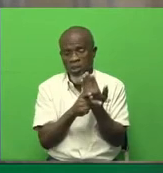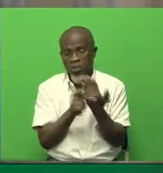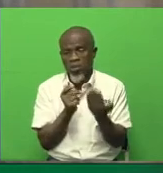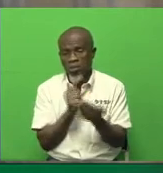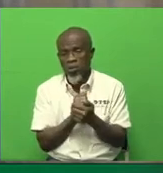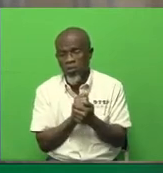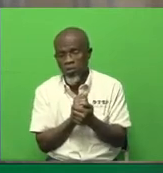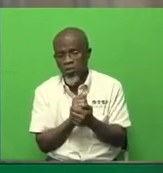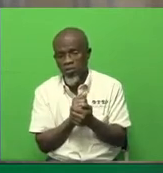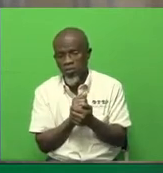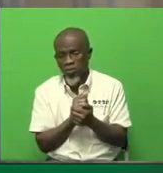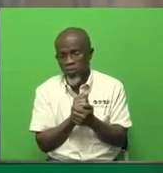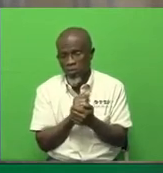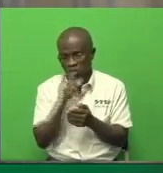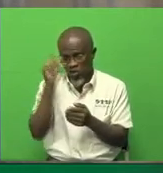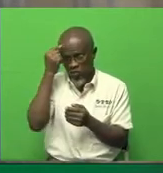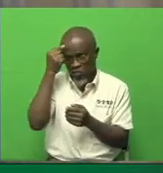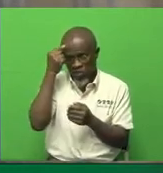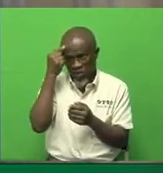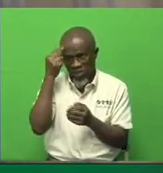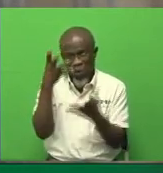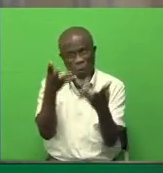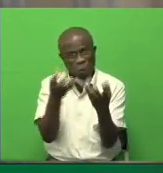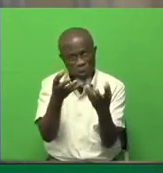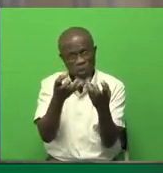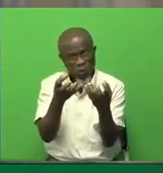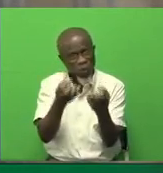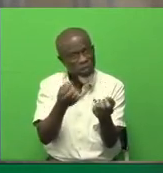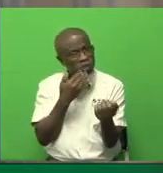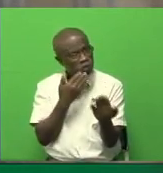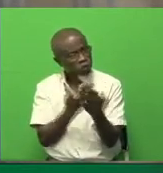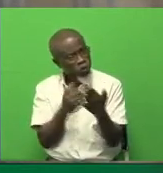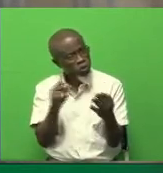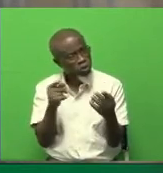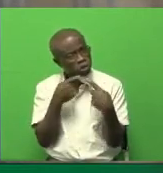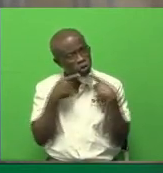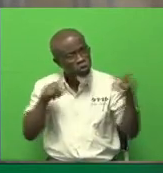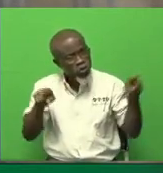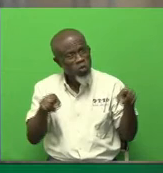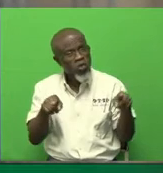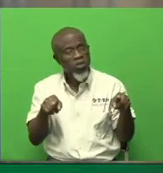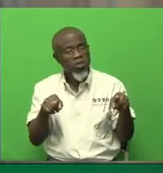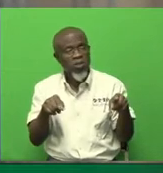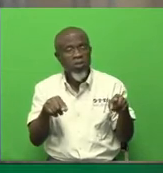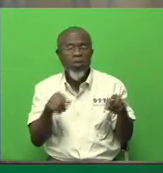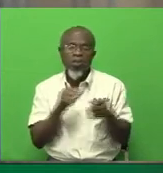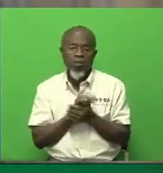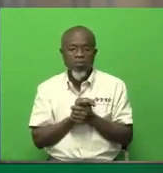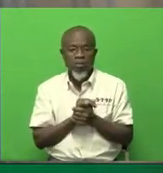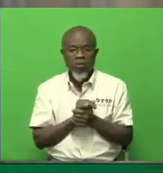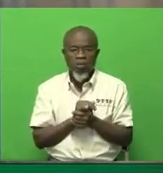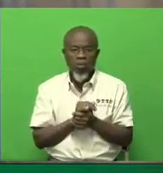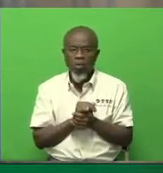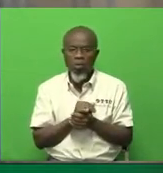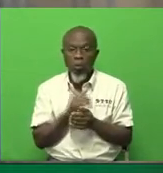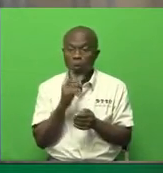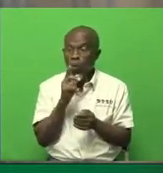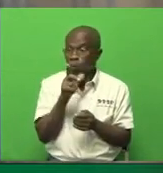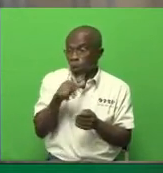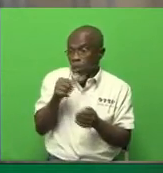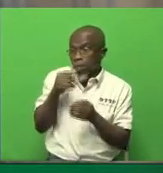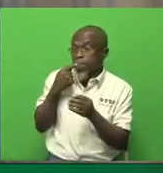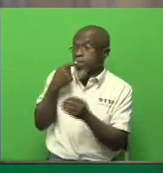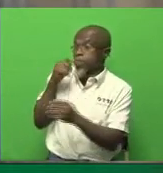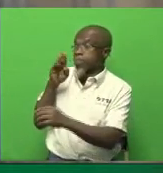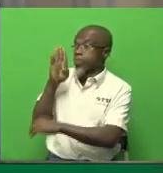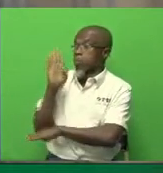on the energy sector if so what concessions were made by the Prime Minister and energy Minister when they met with the